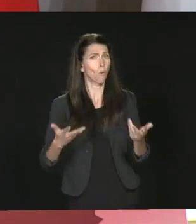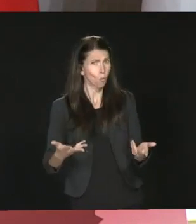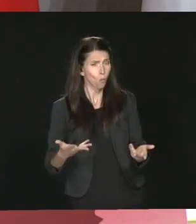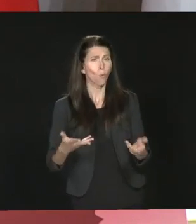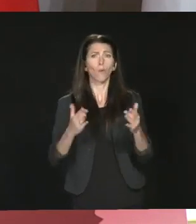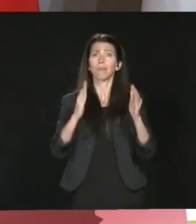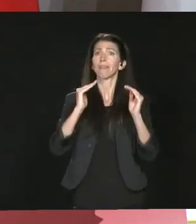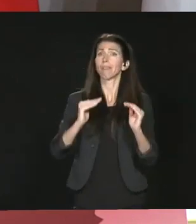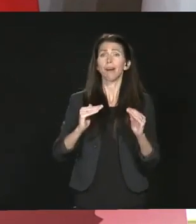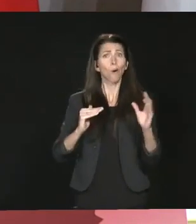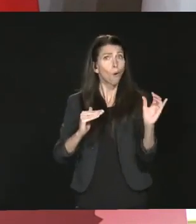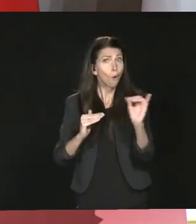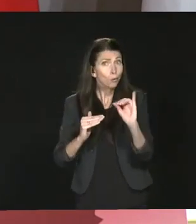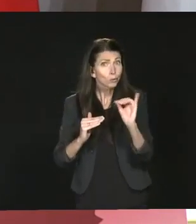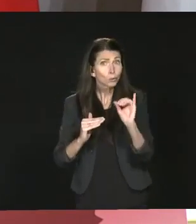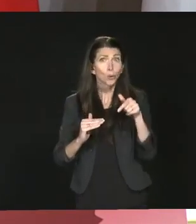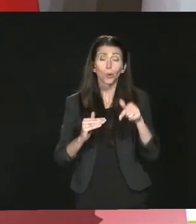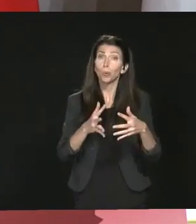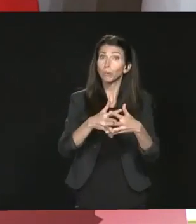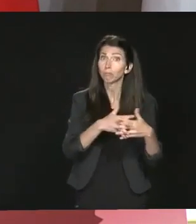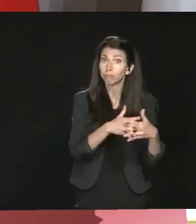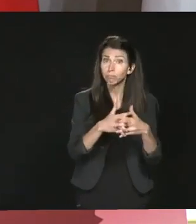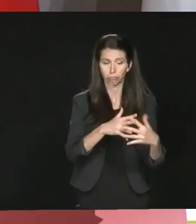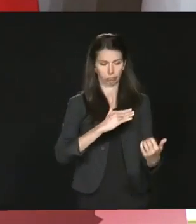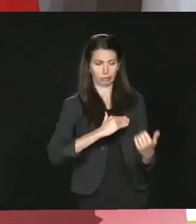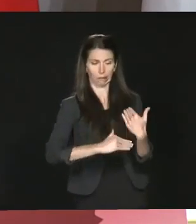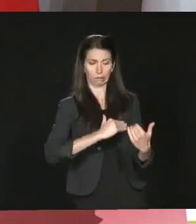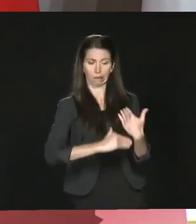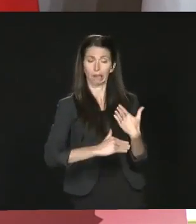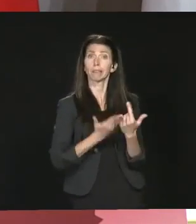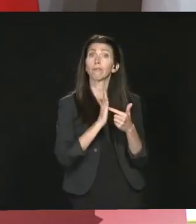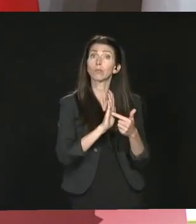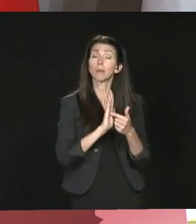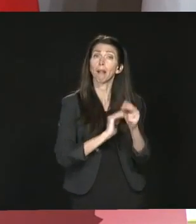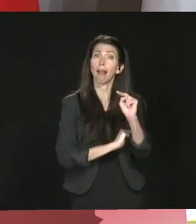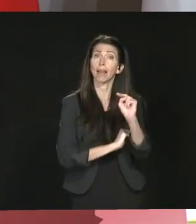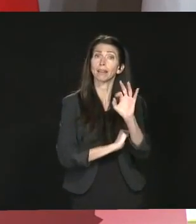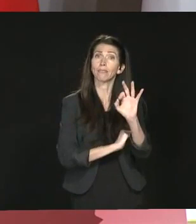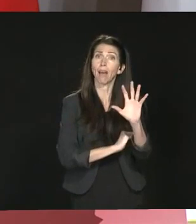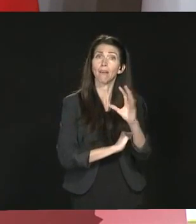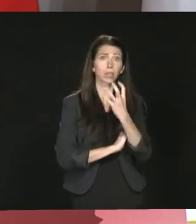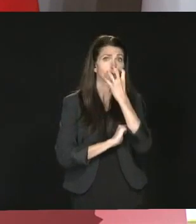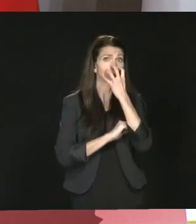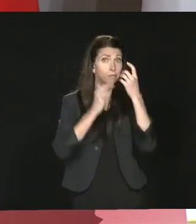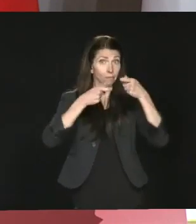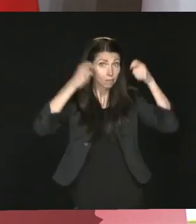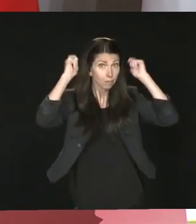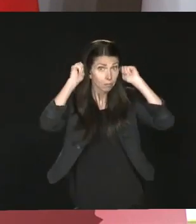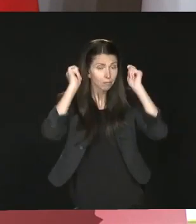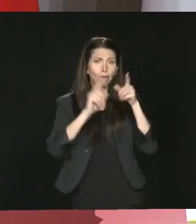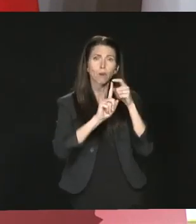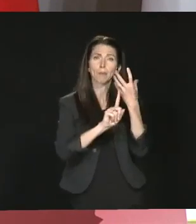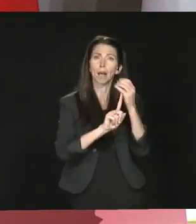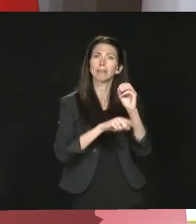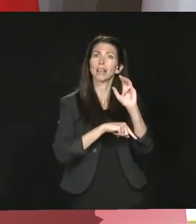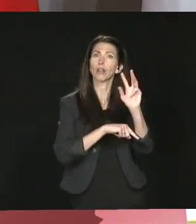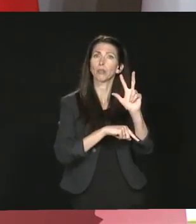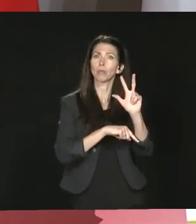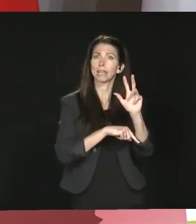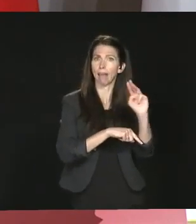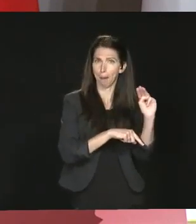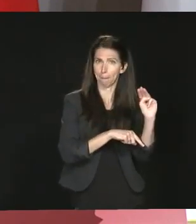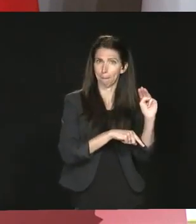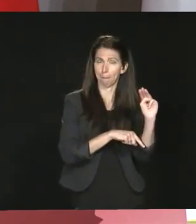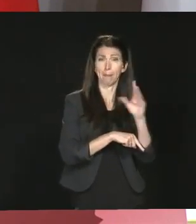United States, such as N95 respirators from 3M, at a rate of approximately 500,000 per